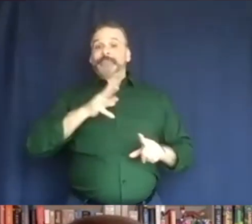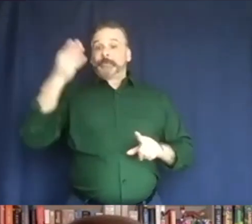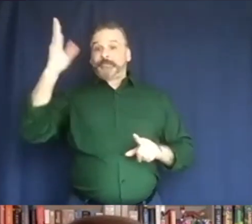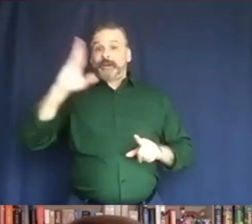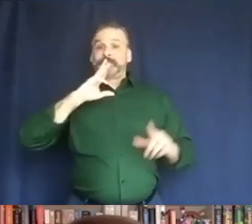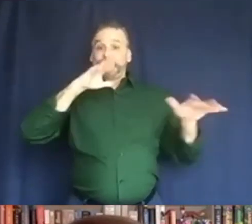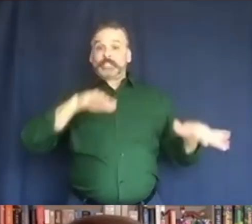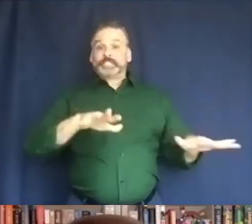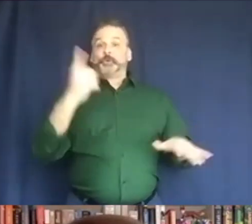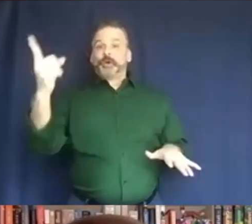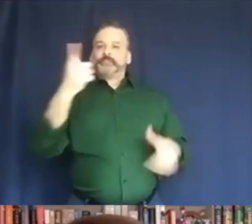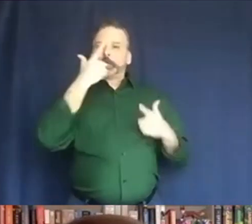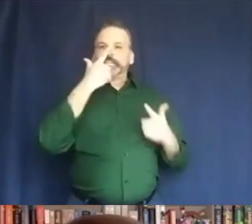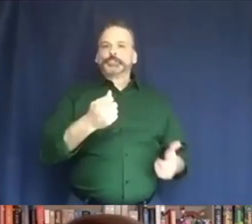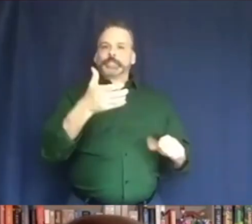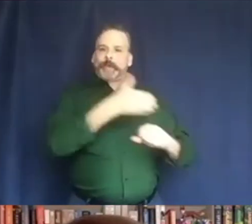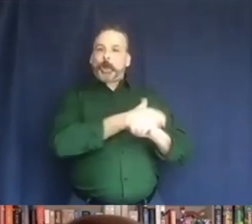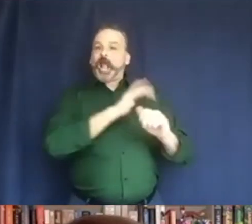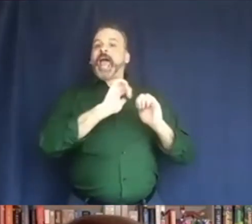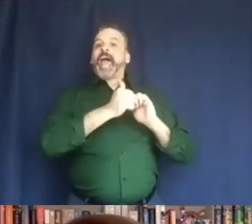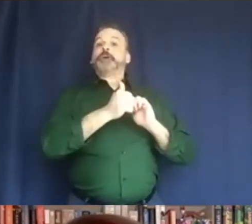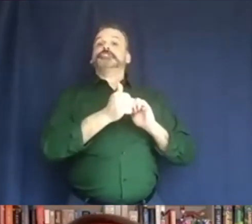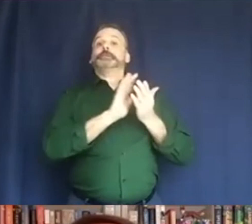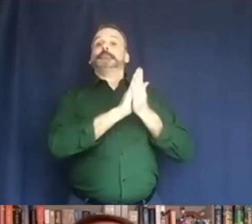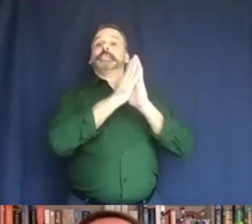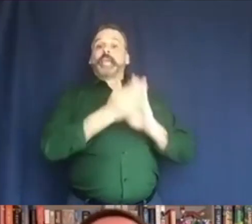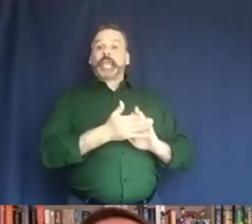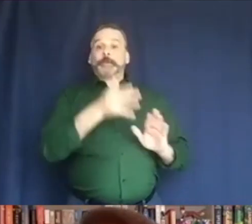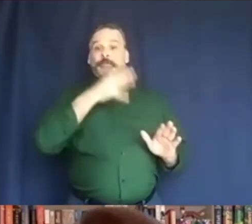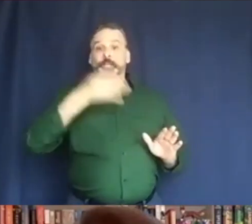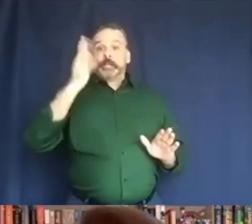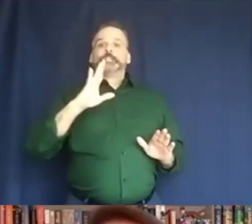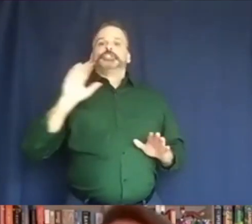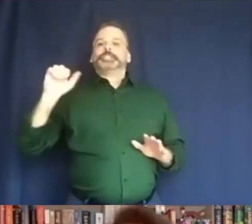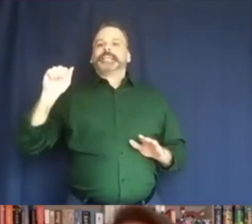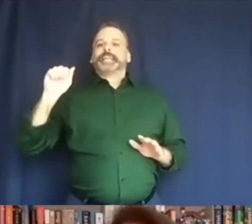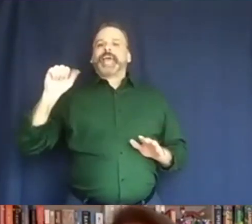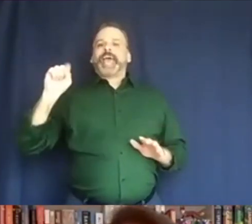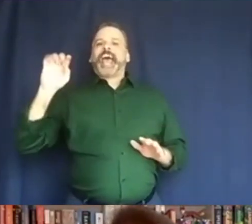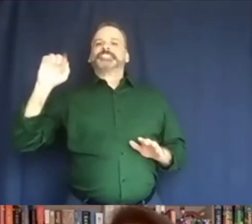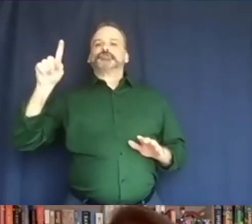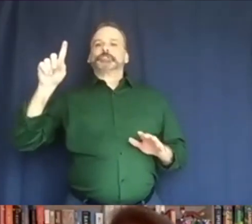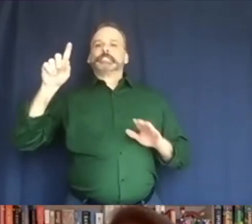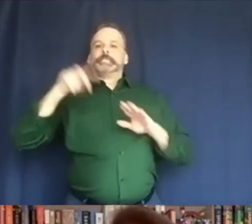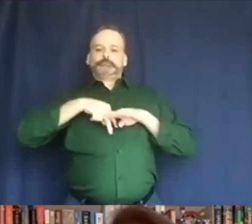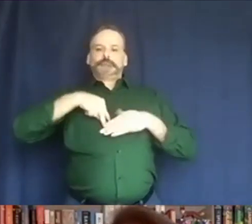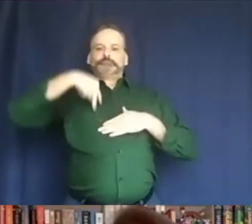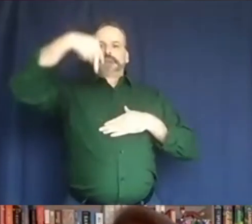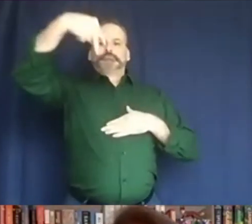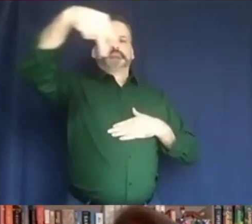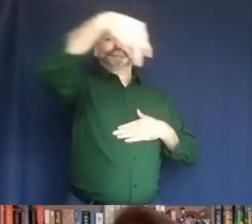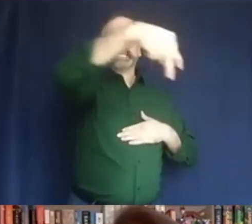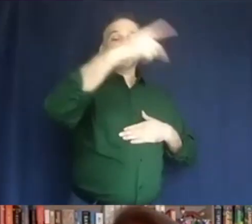interesting powers, or kind of how she became a goddess, she can project herself, like she can astrally project herself in dreams. So she'll be like asleep